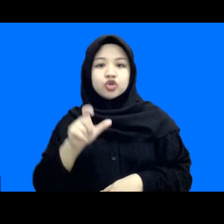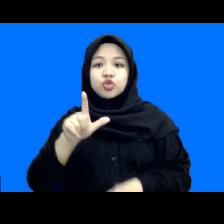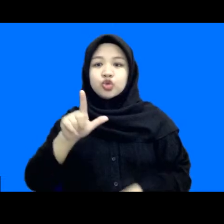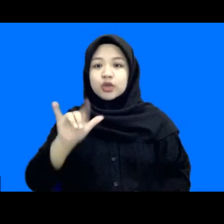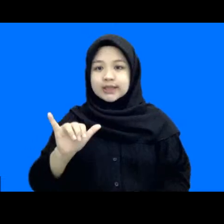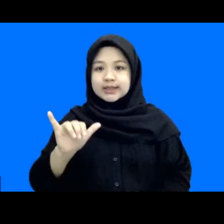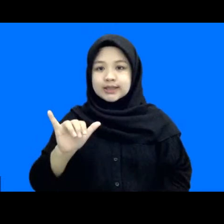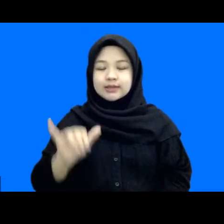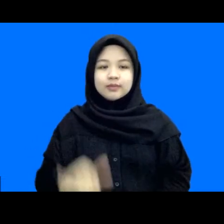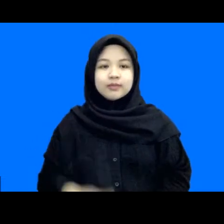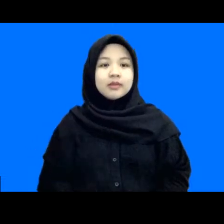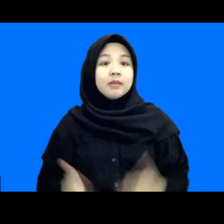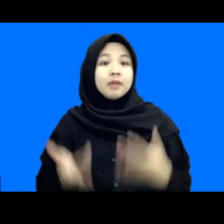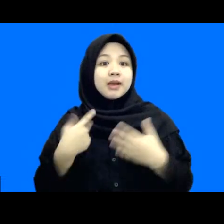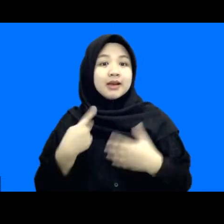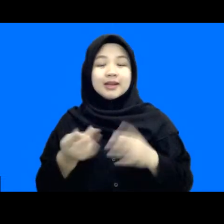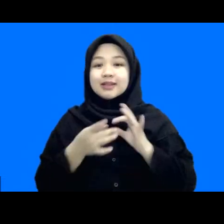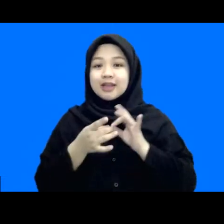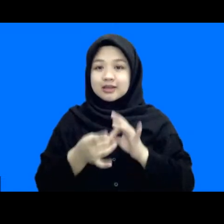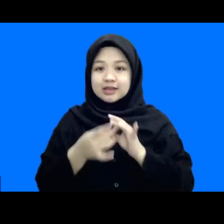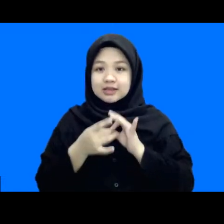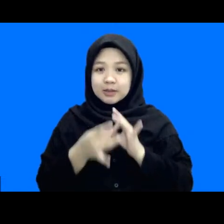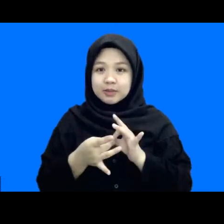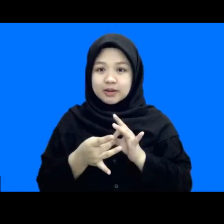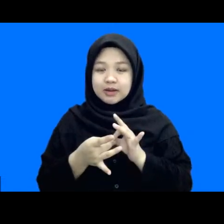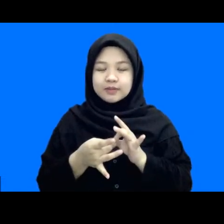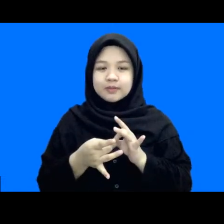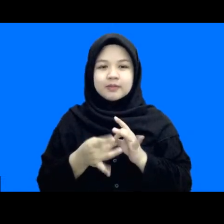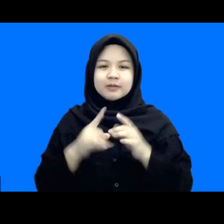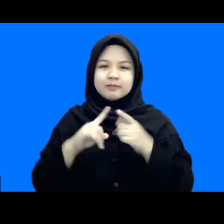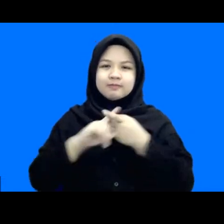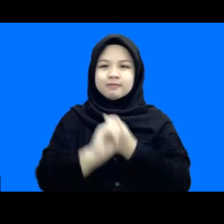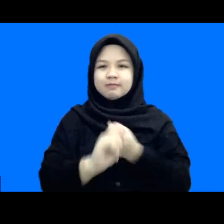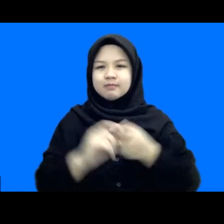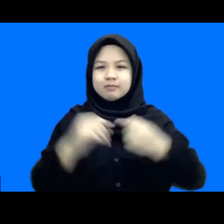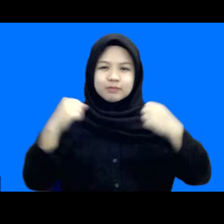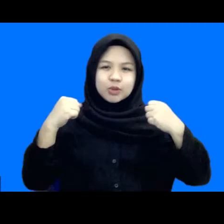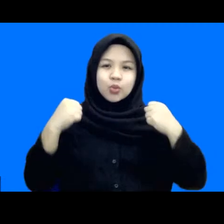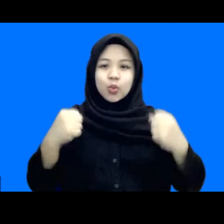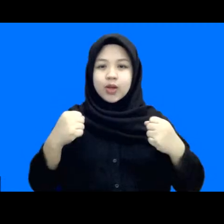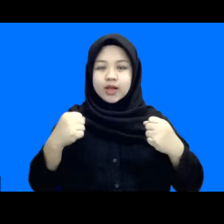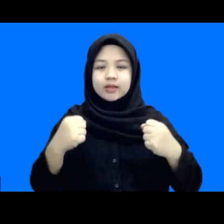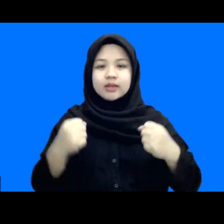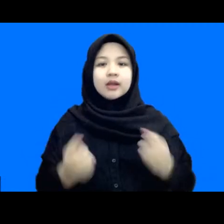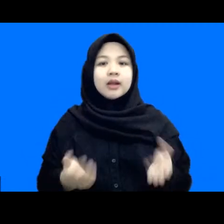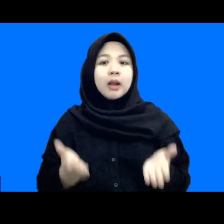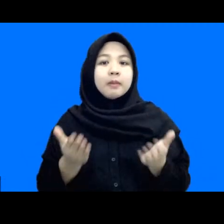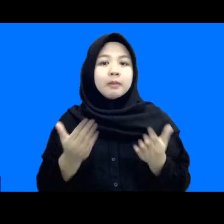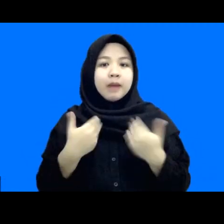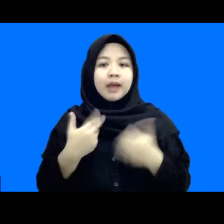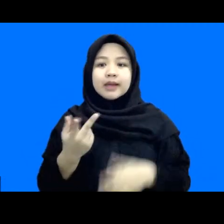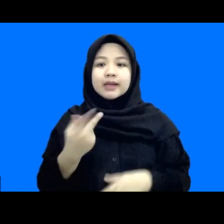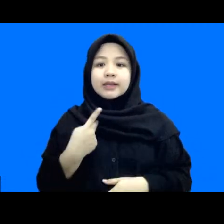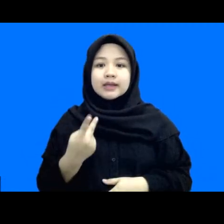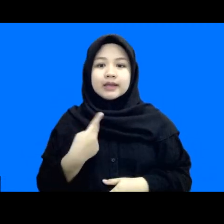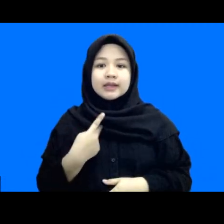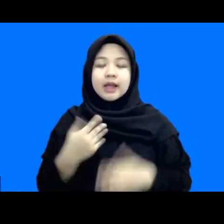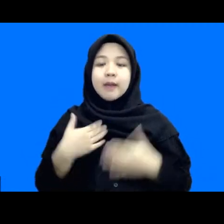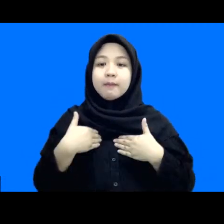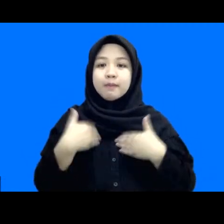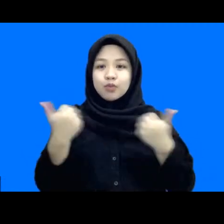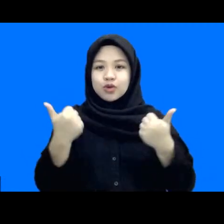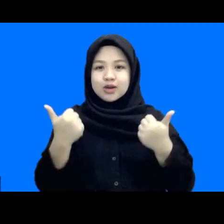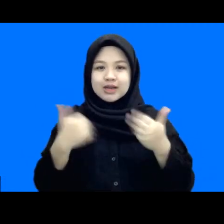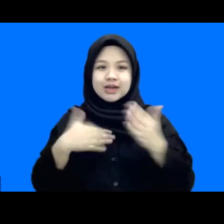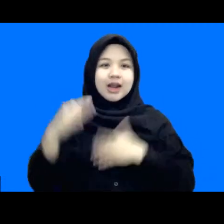together stronger and let's recover stronger. Once again, thank you.